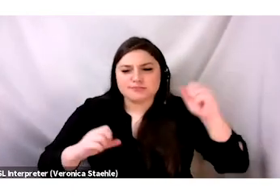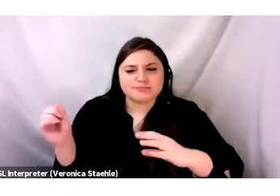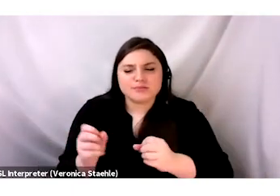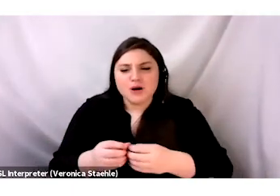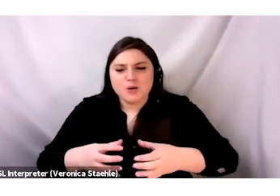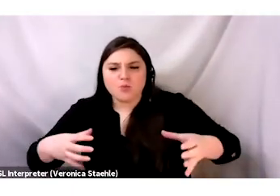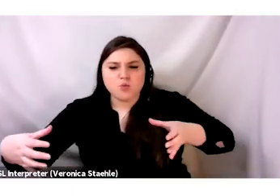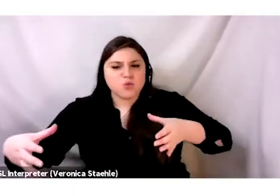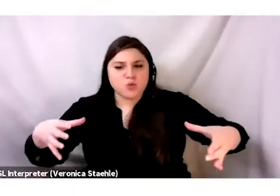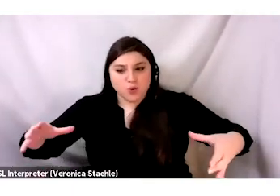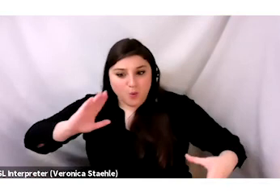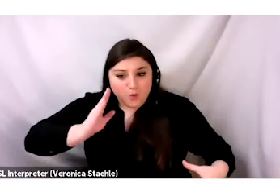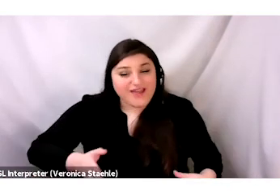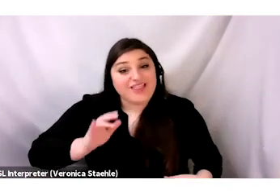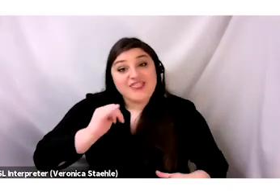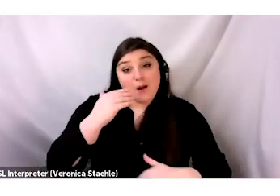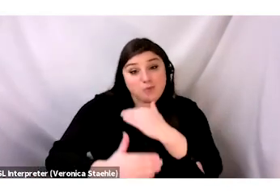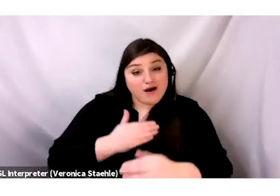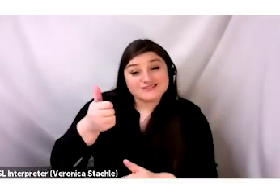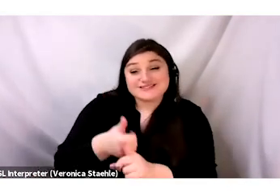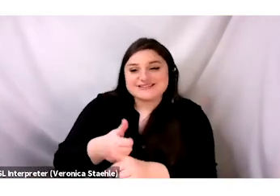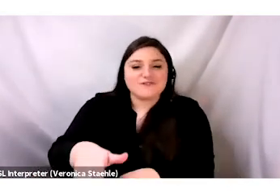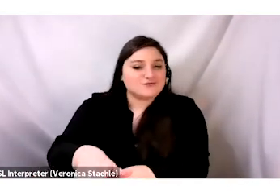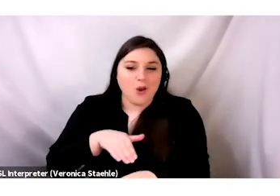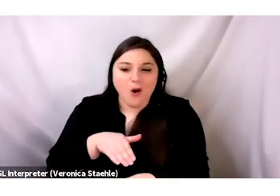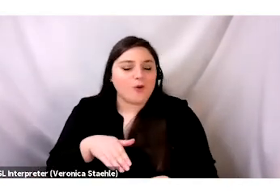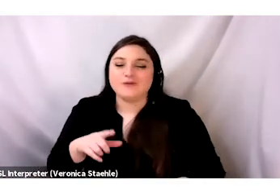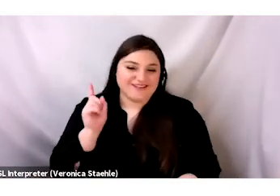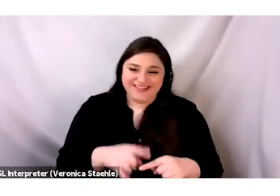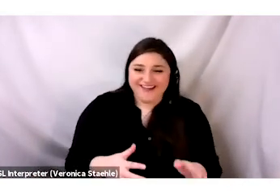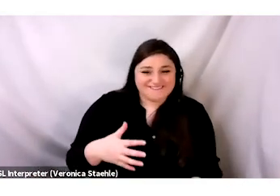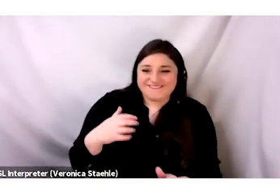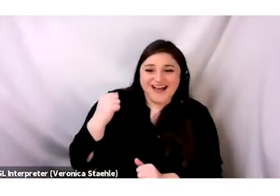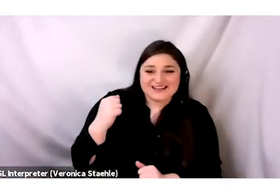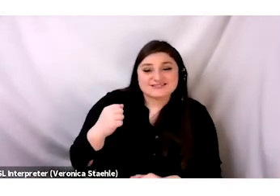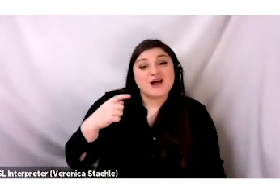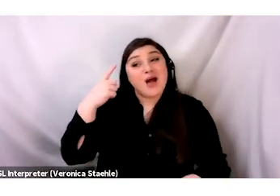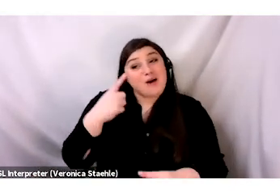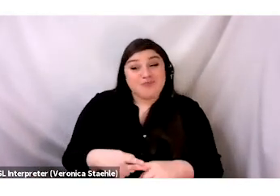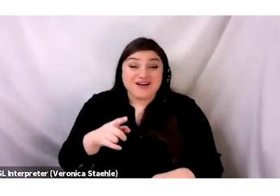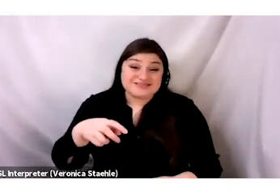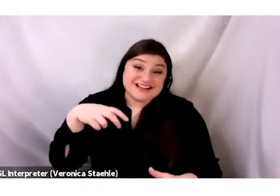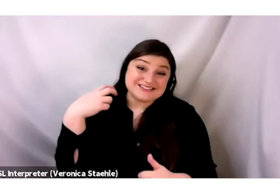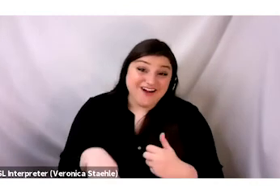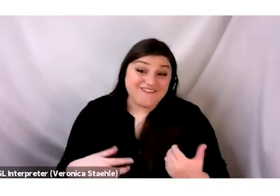But that is going to be slow, and it also will inevitably be difficult, because when